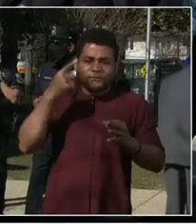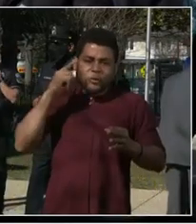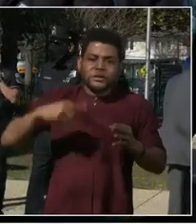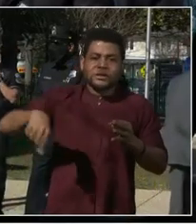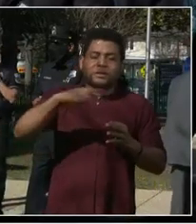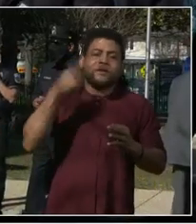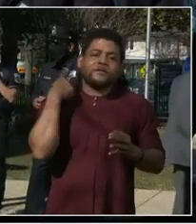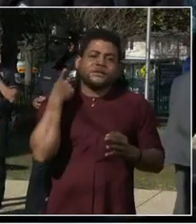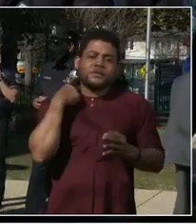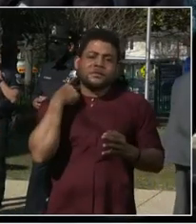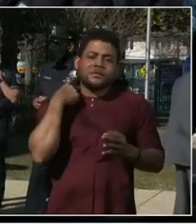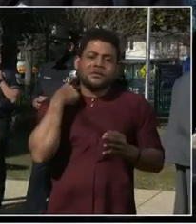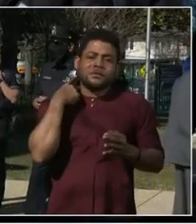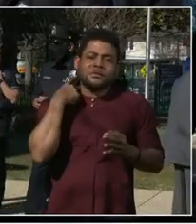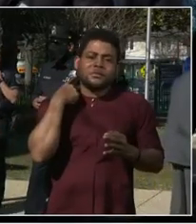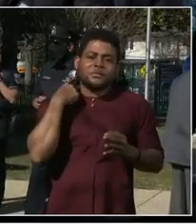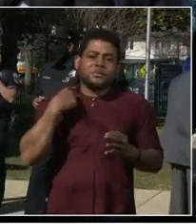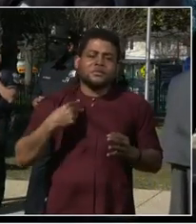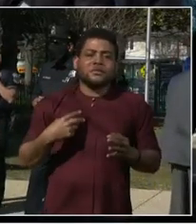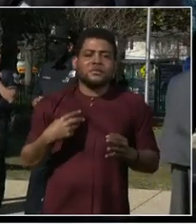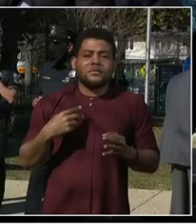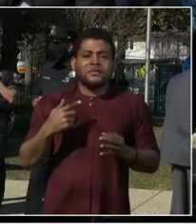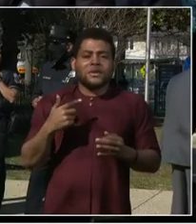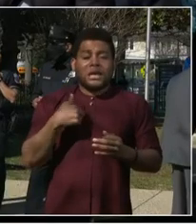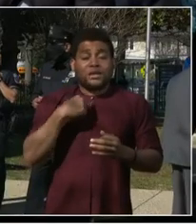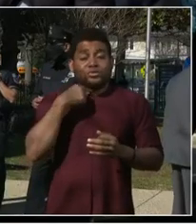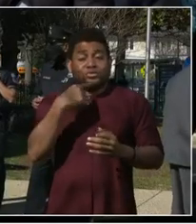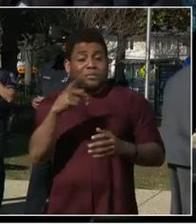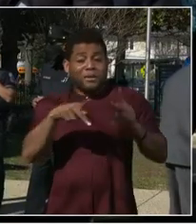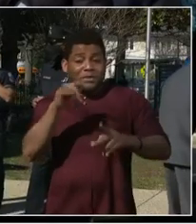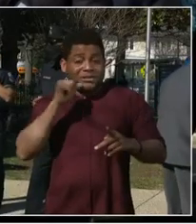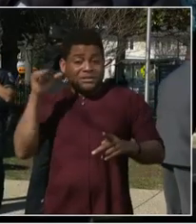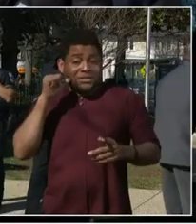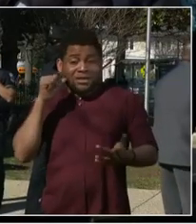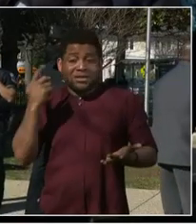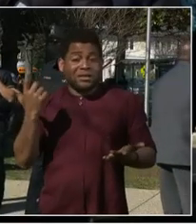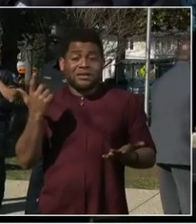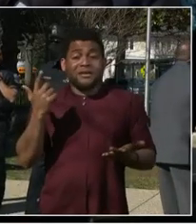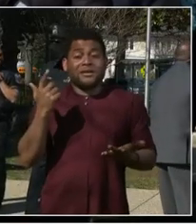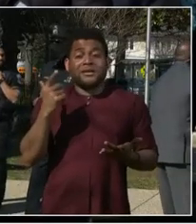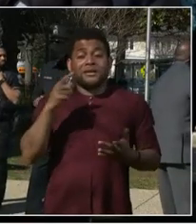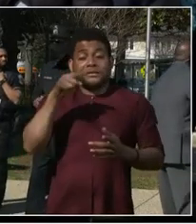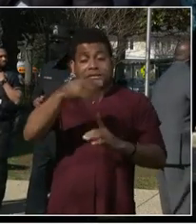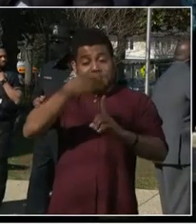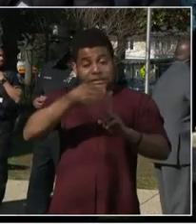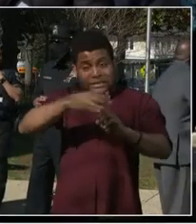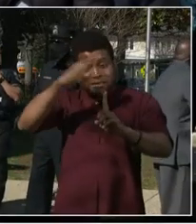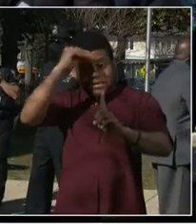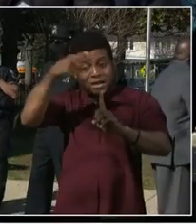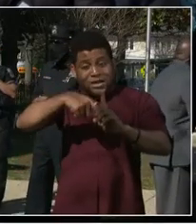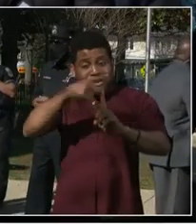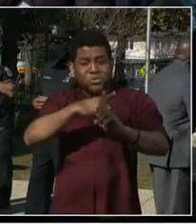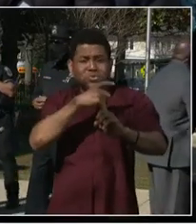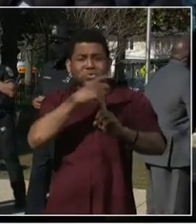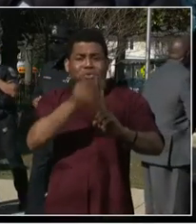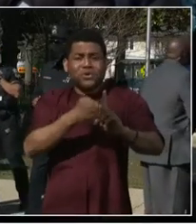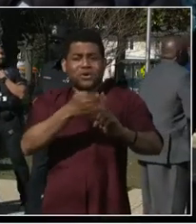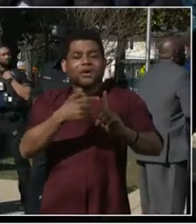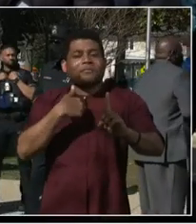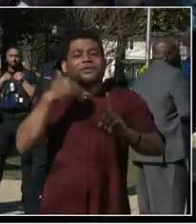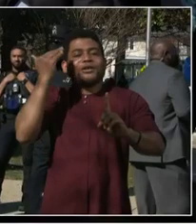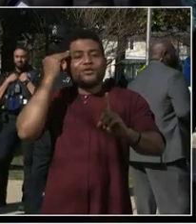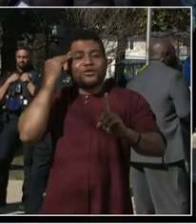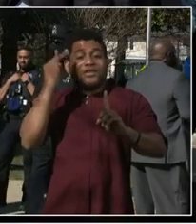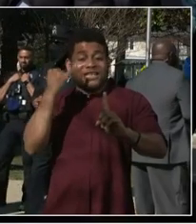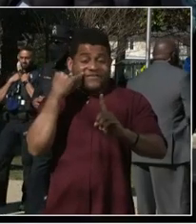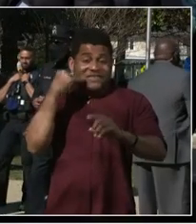am relieved, but I knew, I told people yesterday, we didn't know who this guy was or where he lived, but I knew that if he was in D.C.